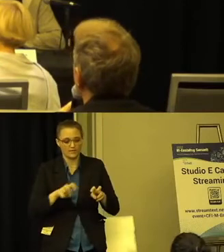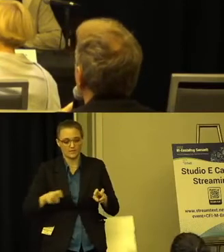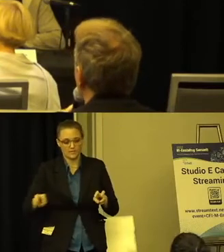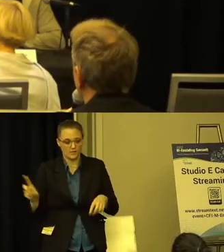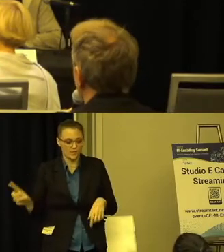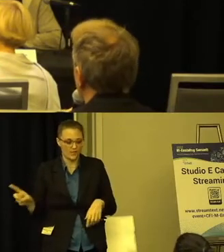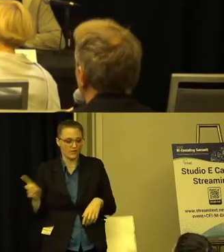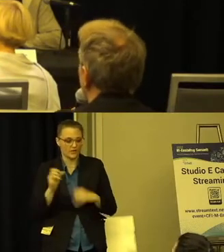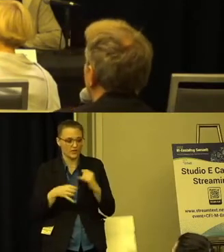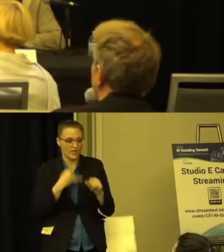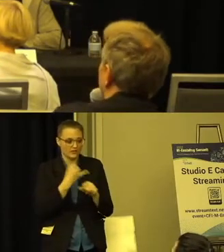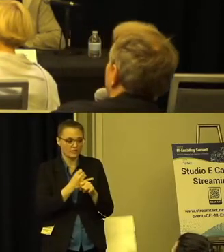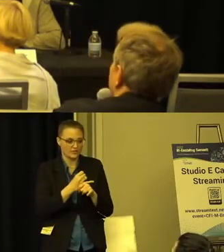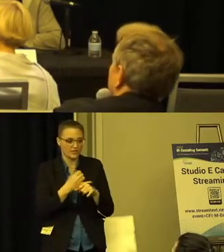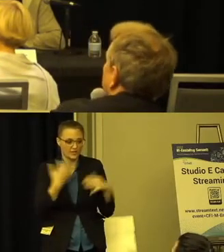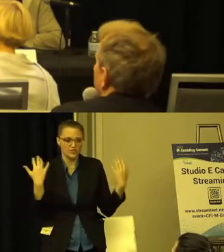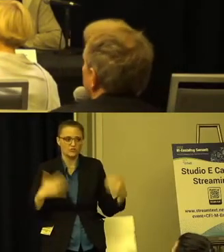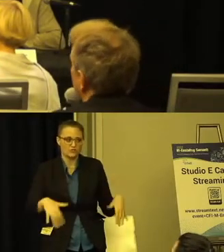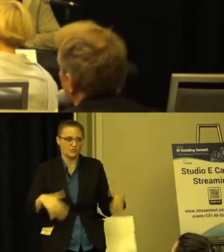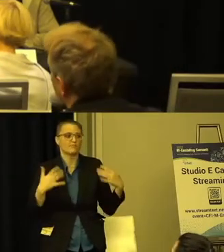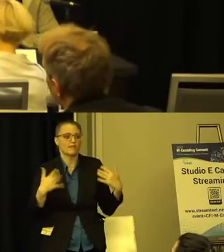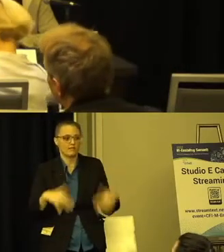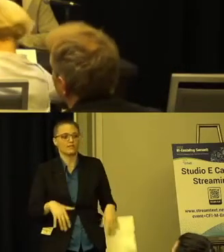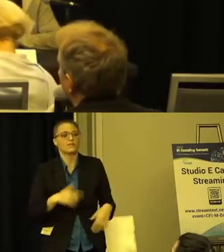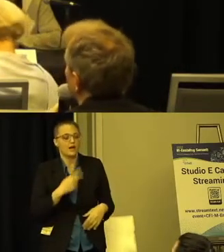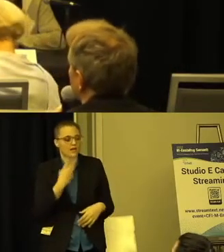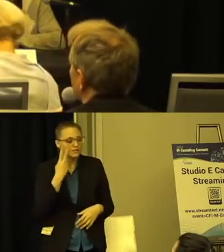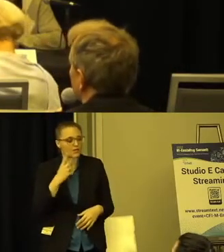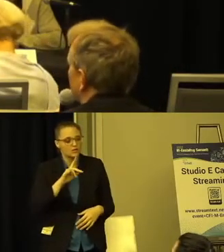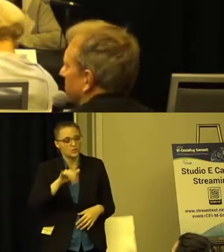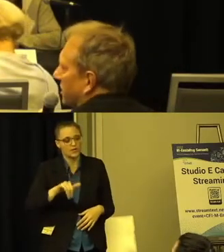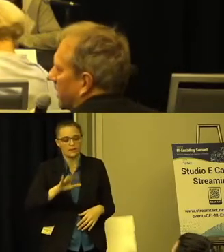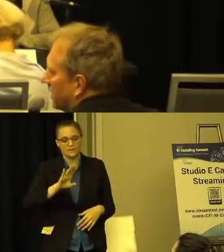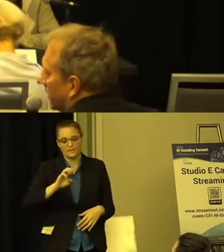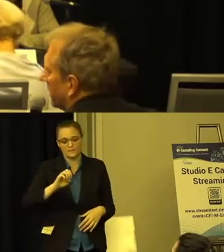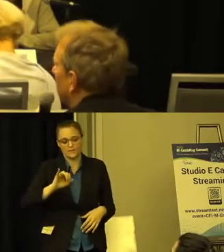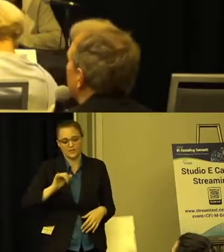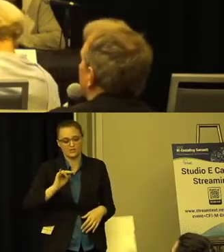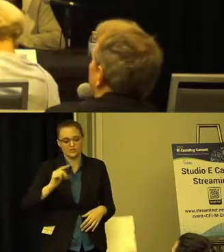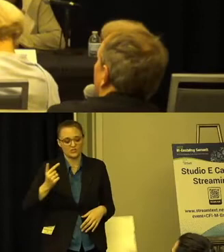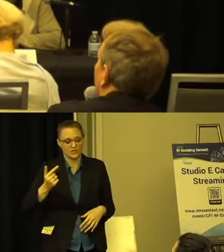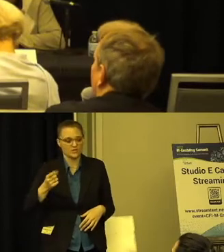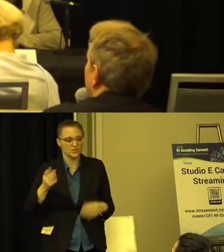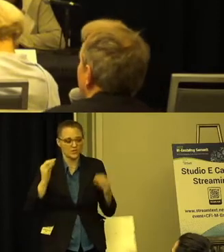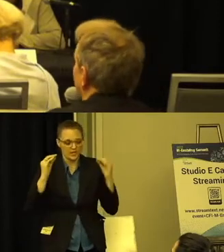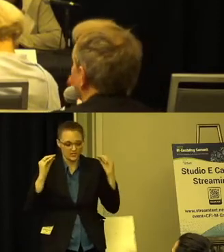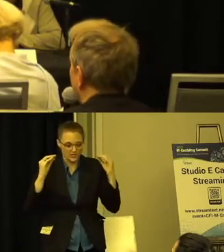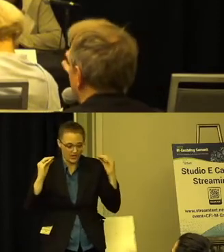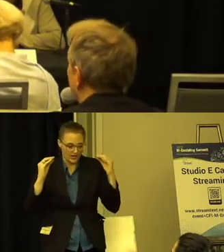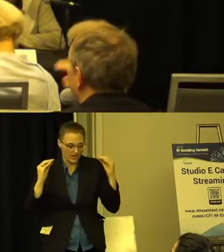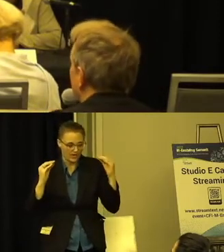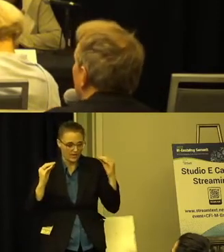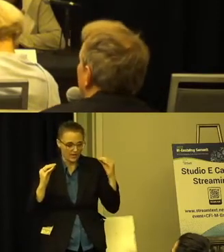is tremendous. I saw Judy in Beijing educating,